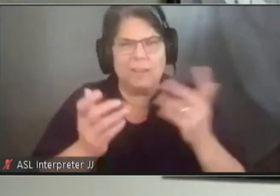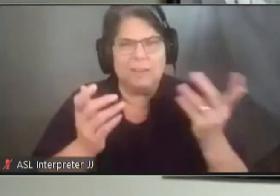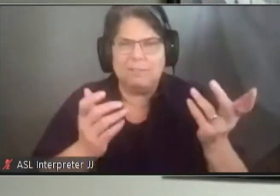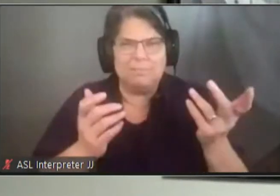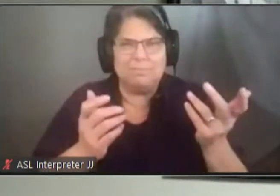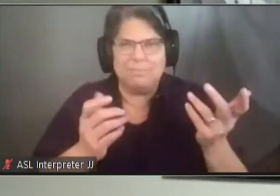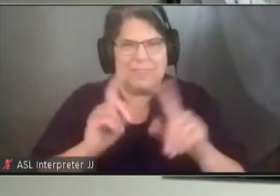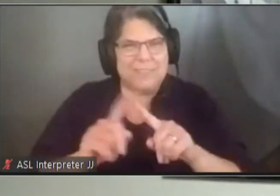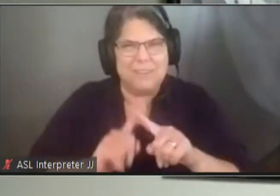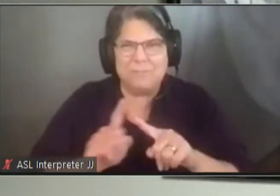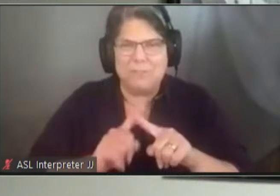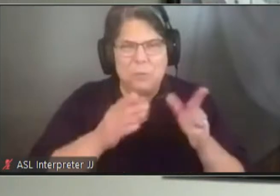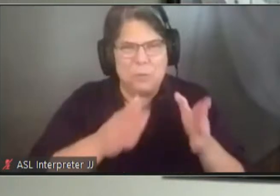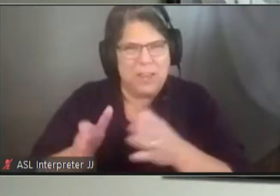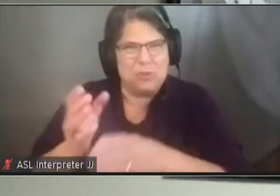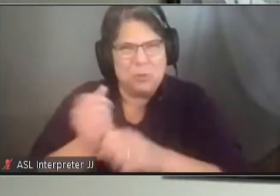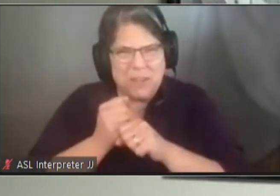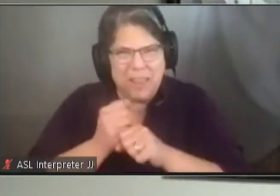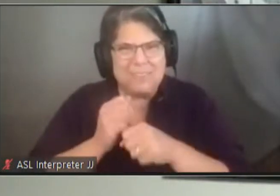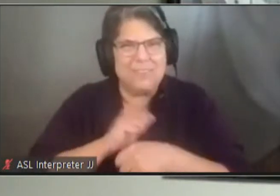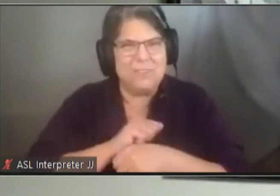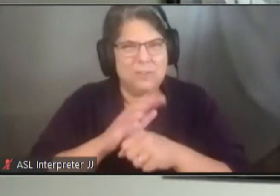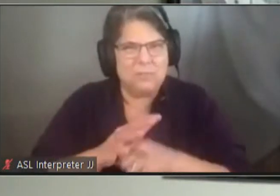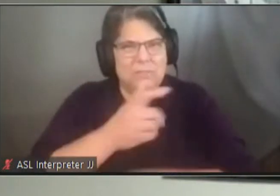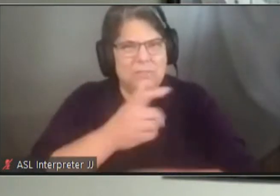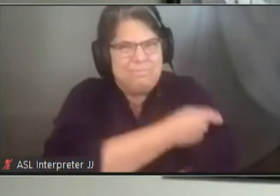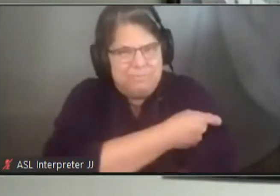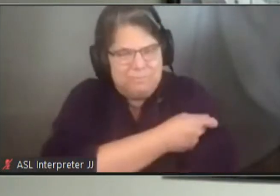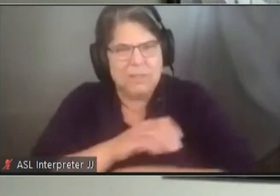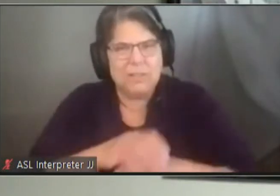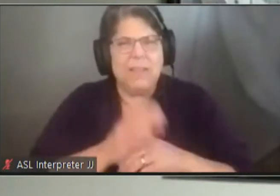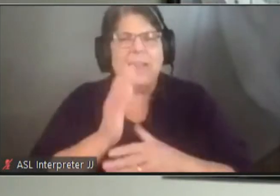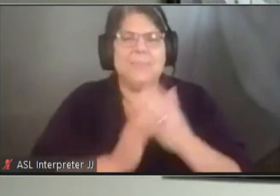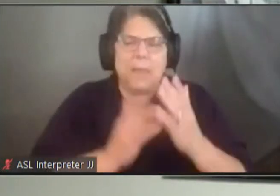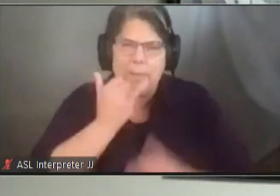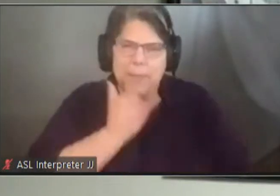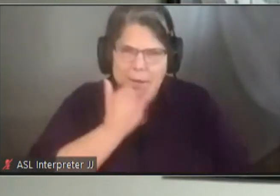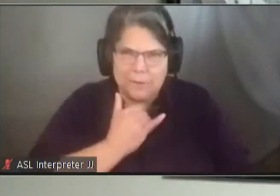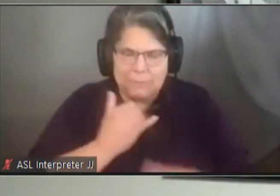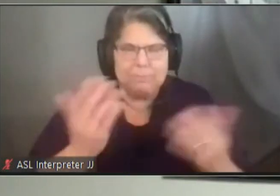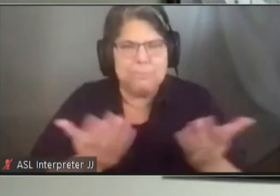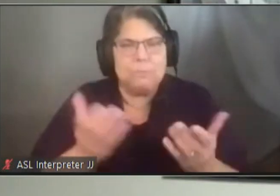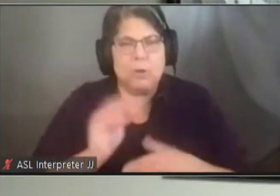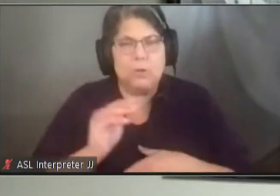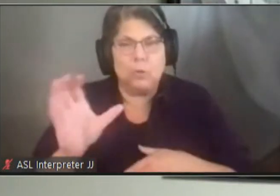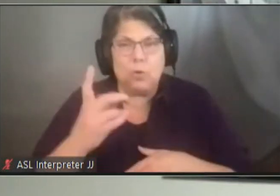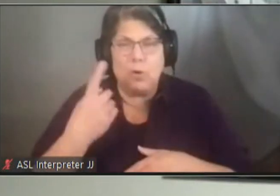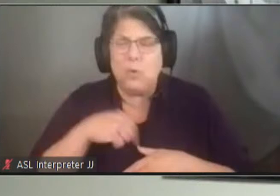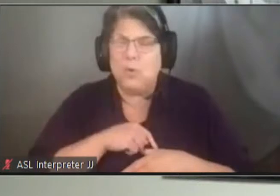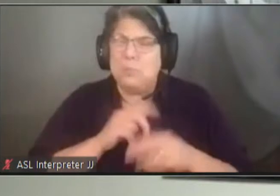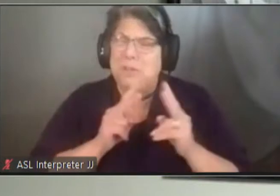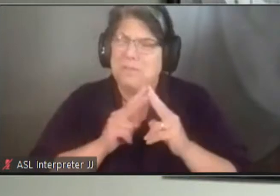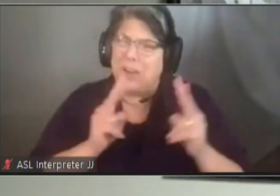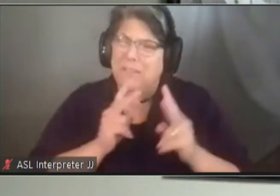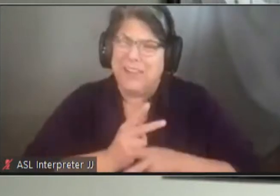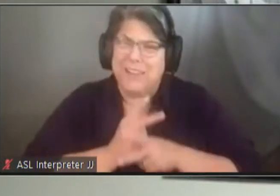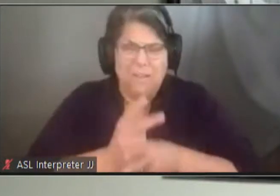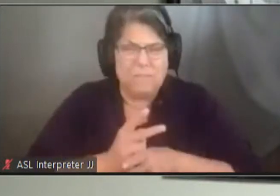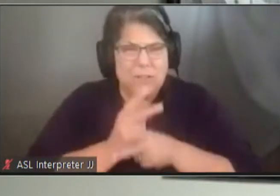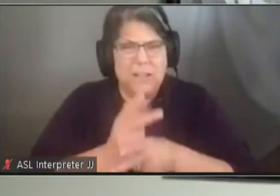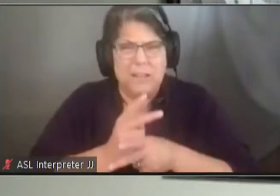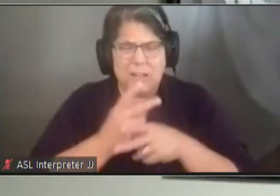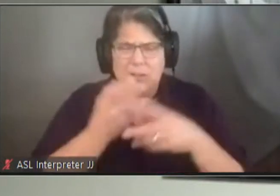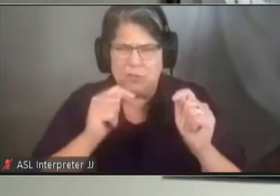platforms in the state, as well as because of some human error. Mendocino County has been painstakingly reconciling all